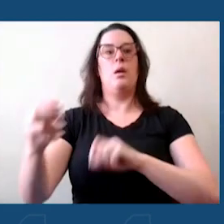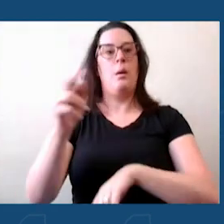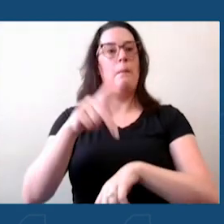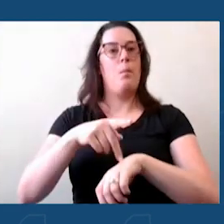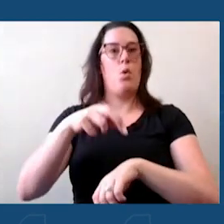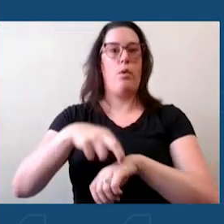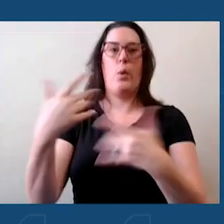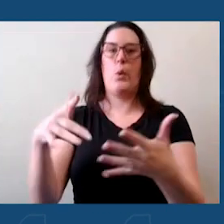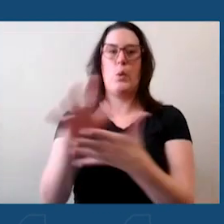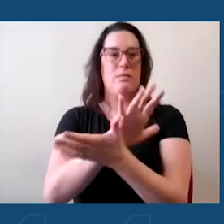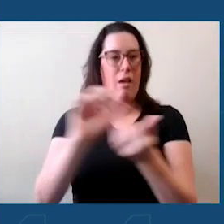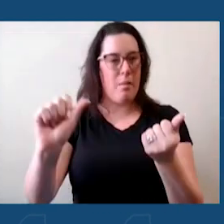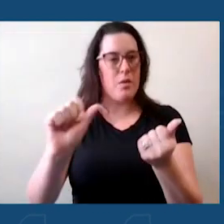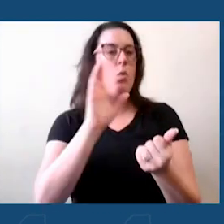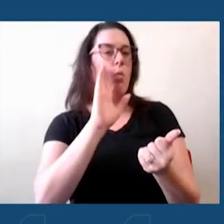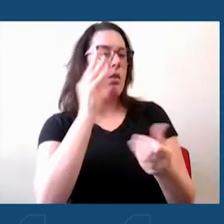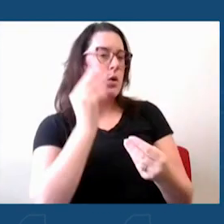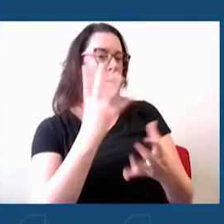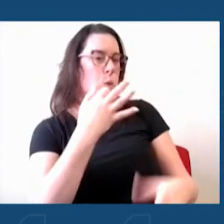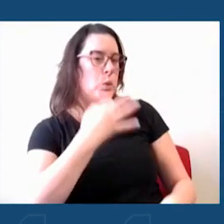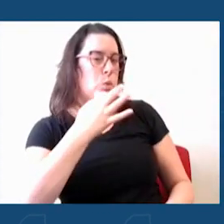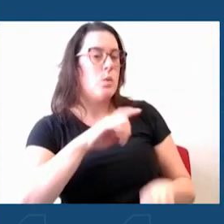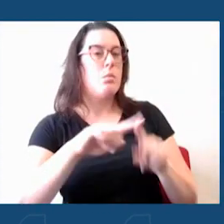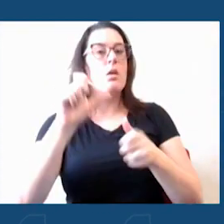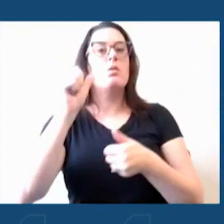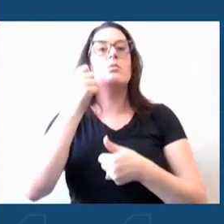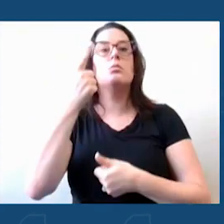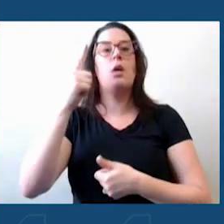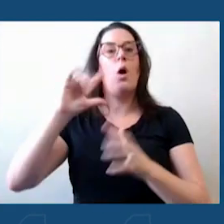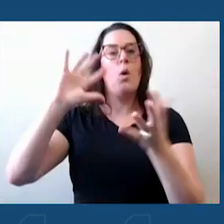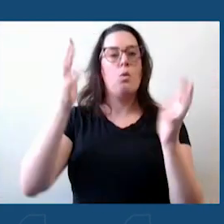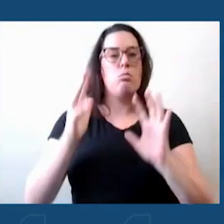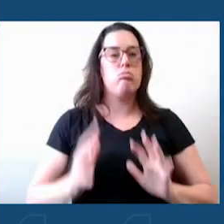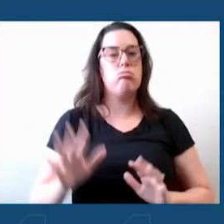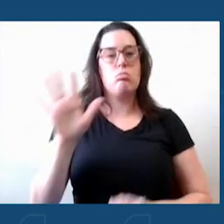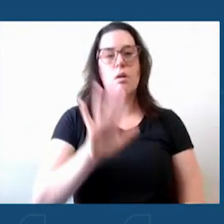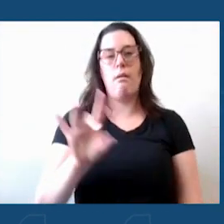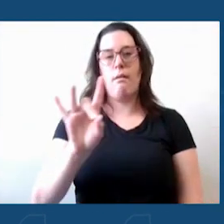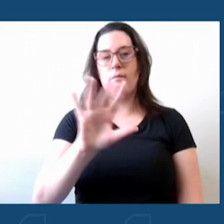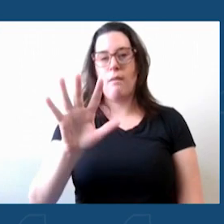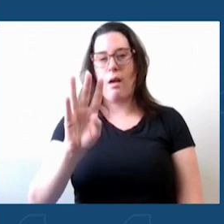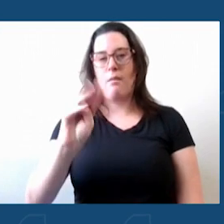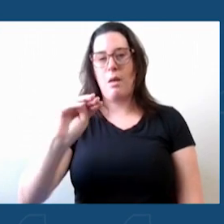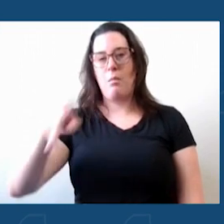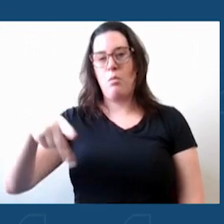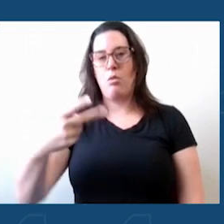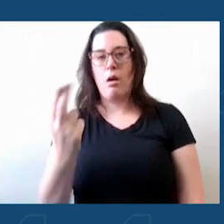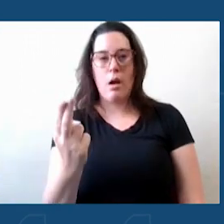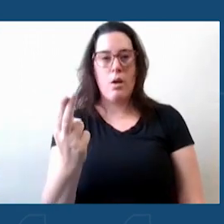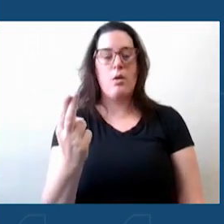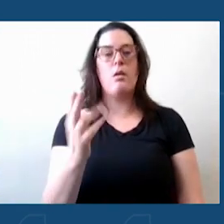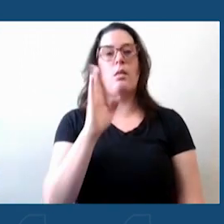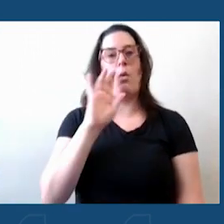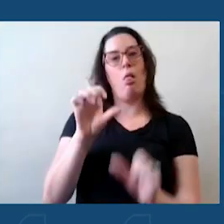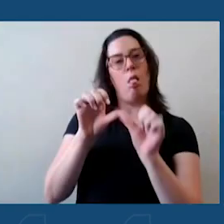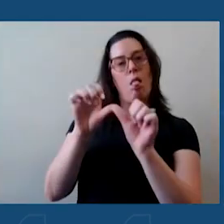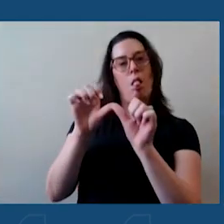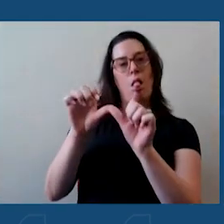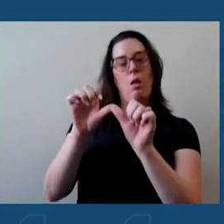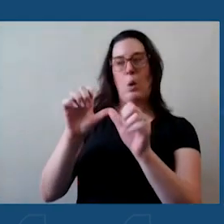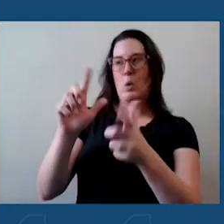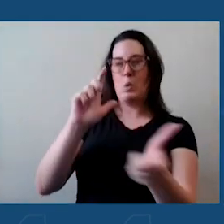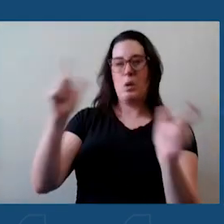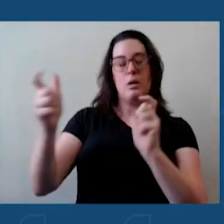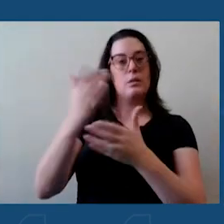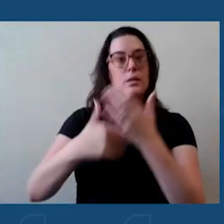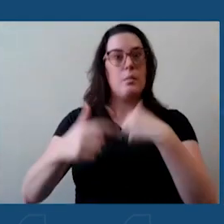update on that in a few minutes, but basically the winds are up to 85 miles an hour, sometimes sustained at that level, sustained in some areas at 100